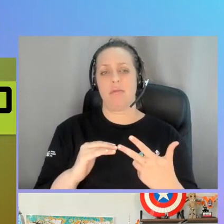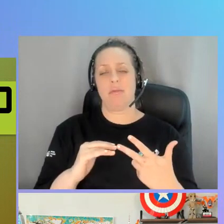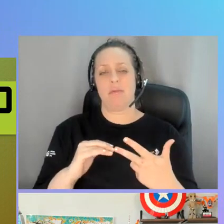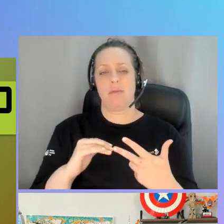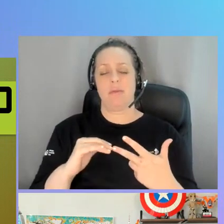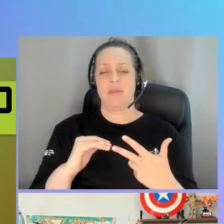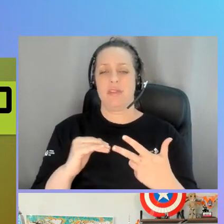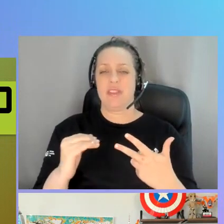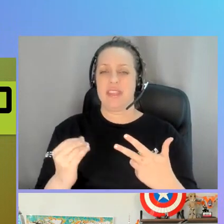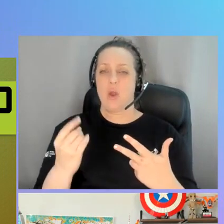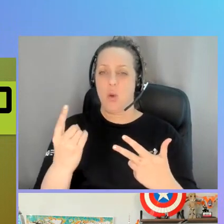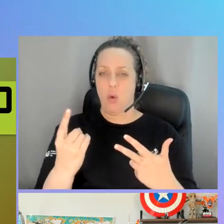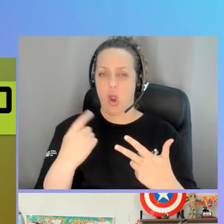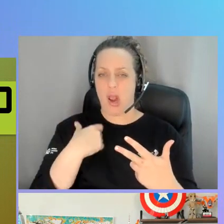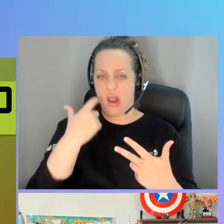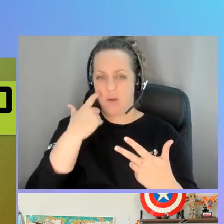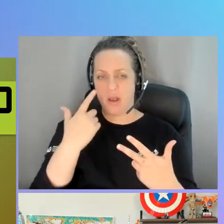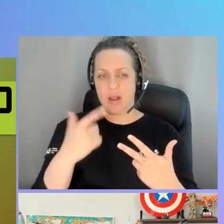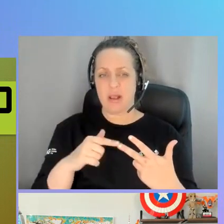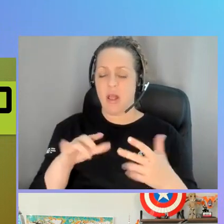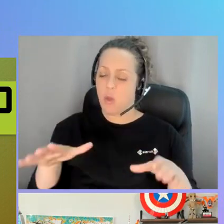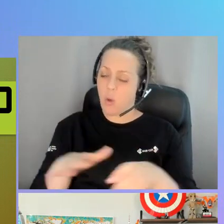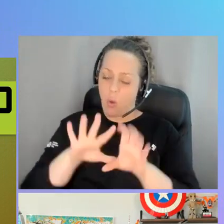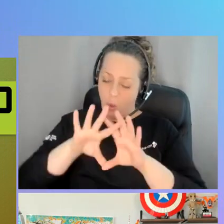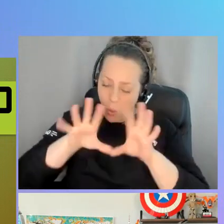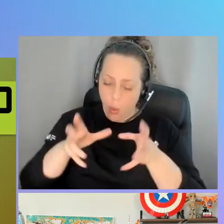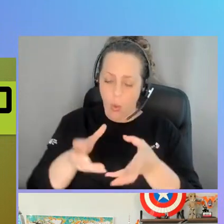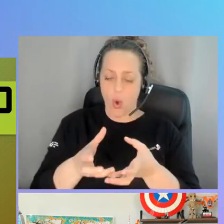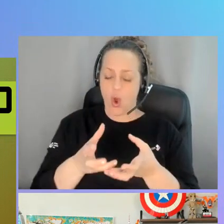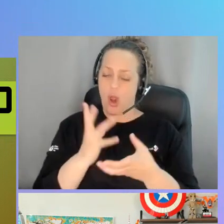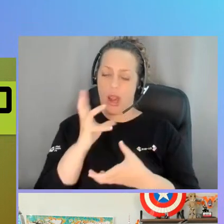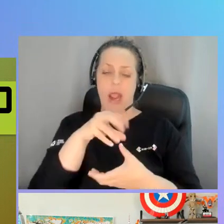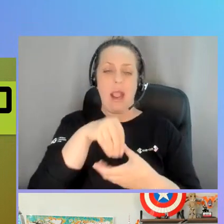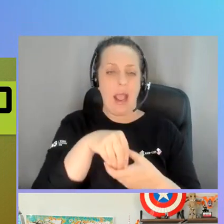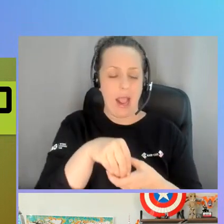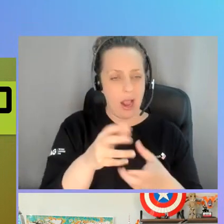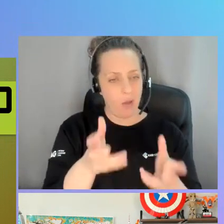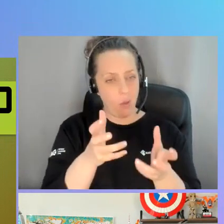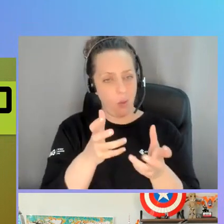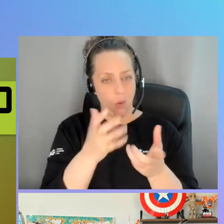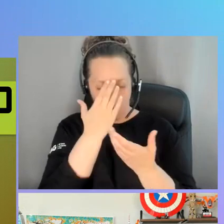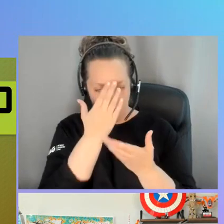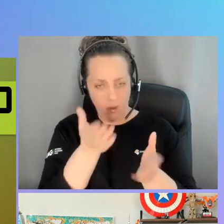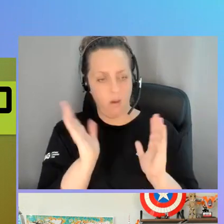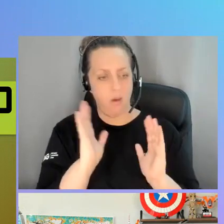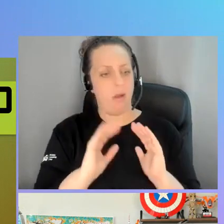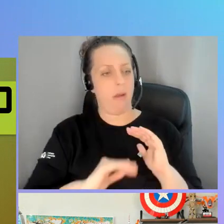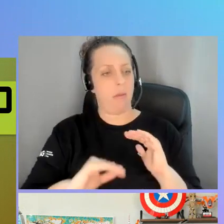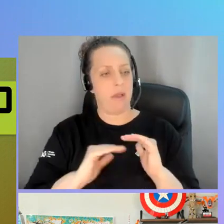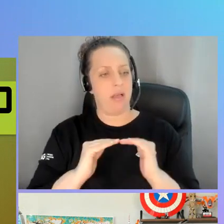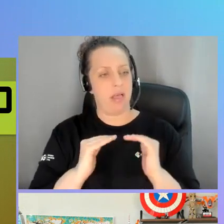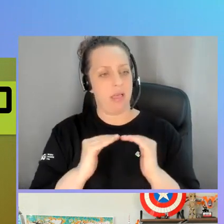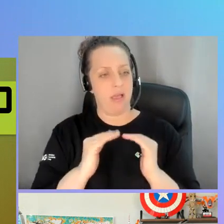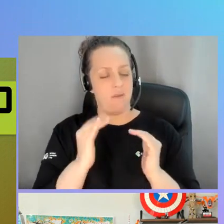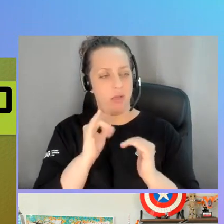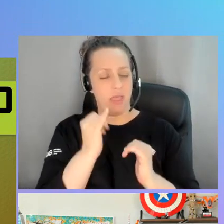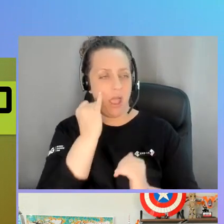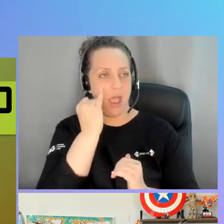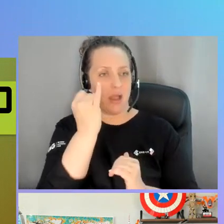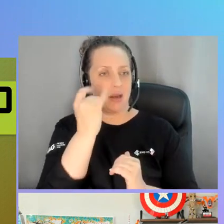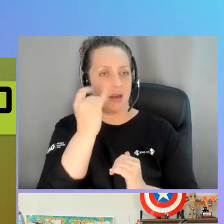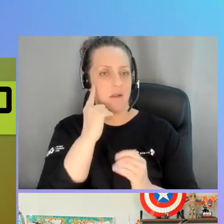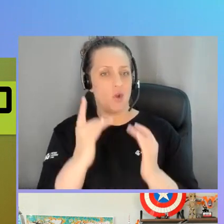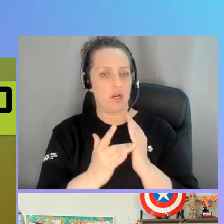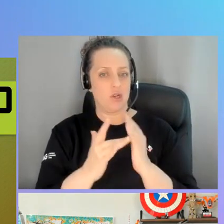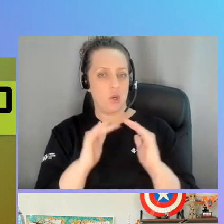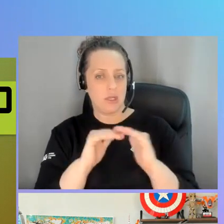earlier. How do you get the whole organization just engaged at a basic level in the idea of digital accessibility?